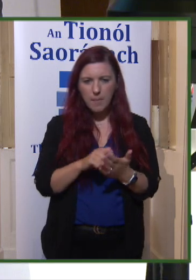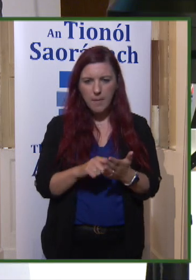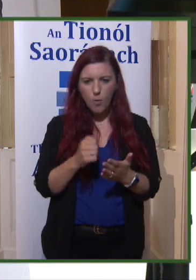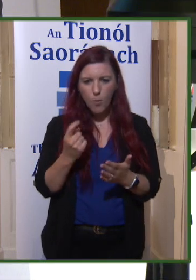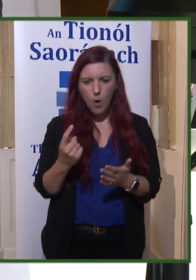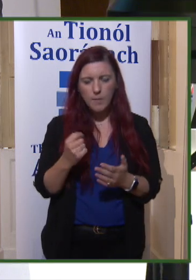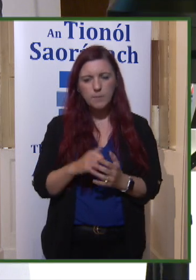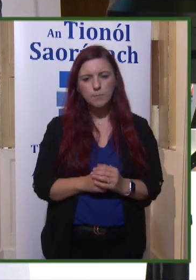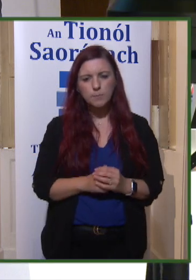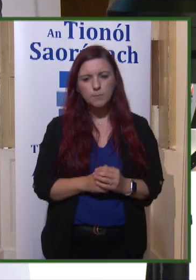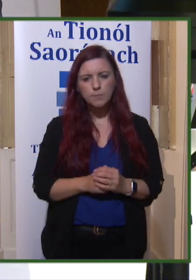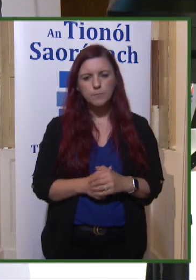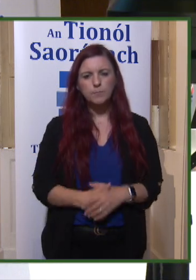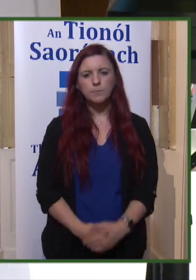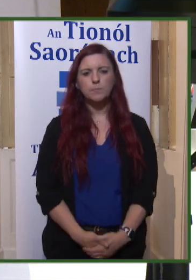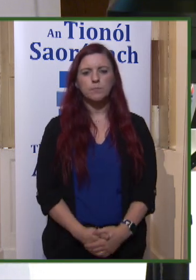of it's point number 12.